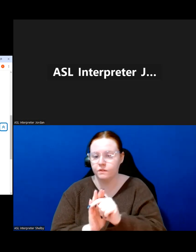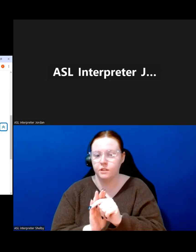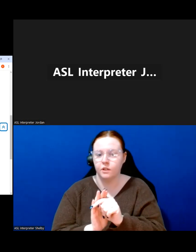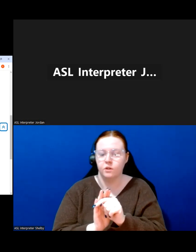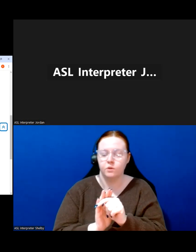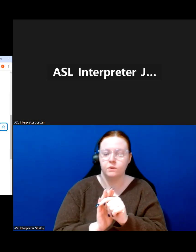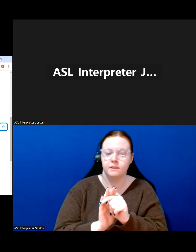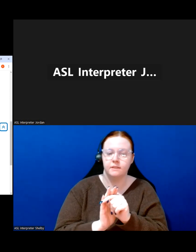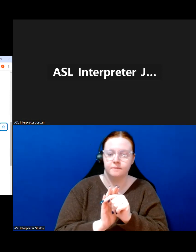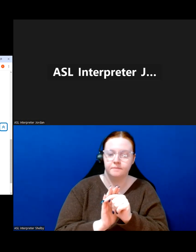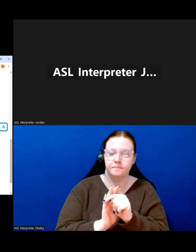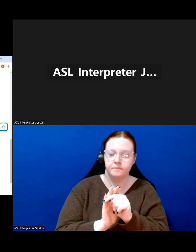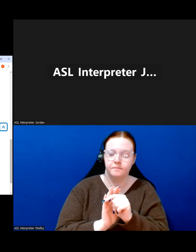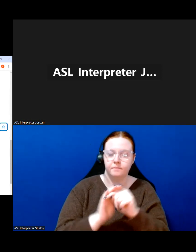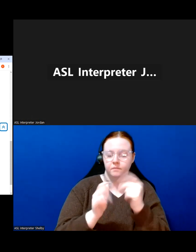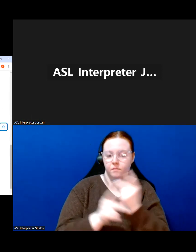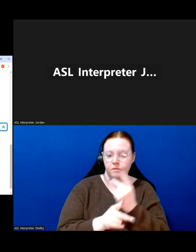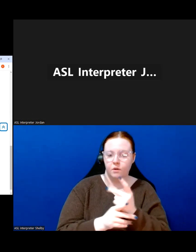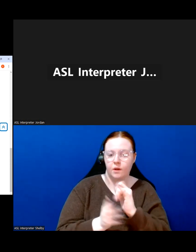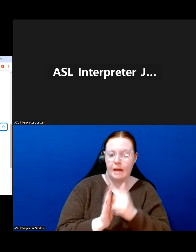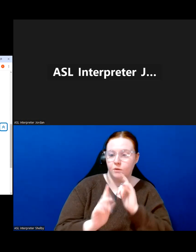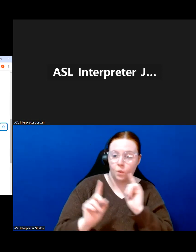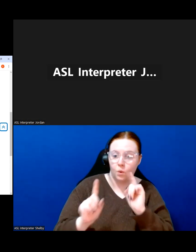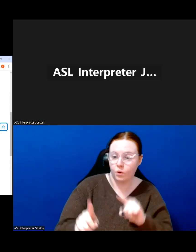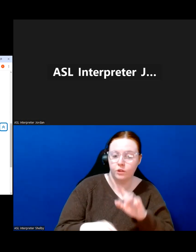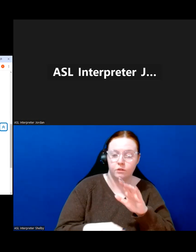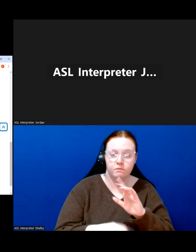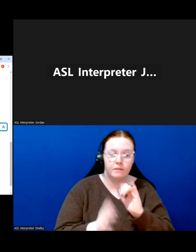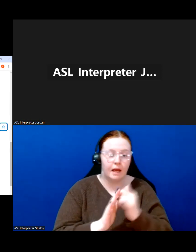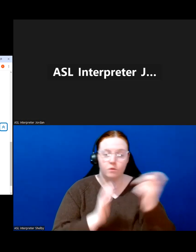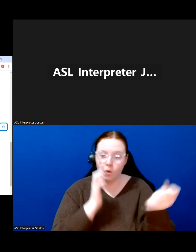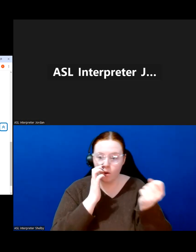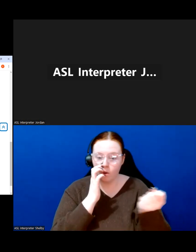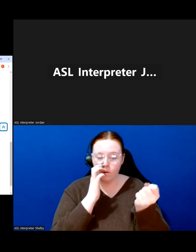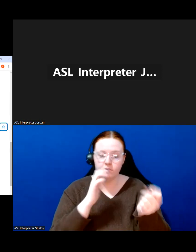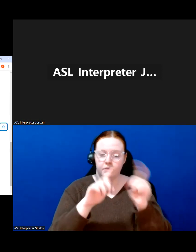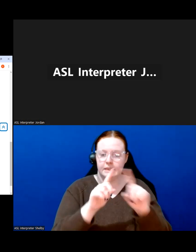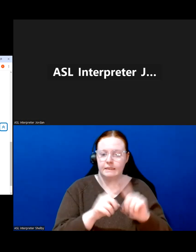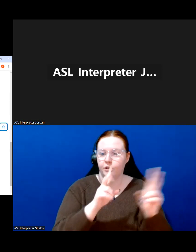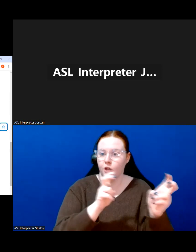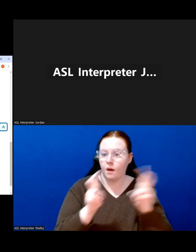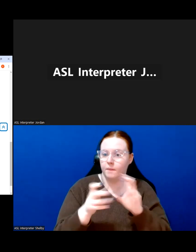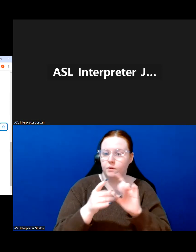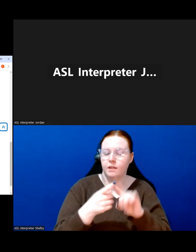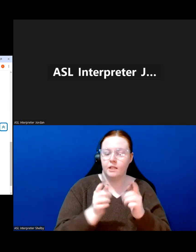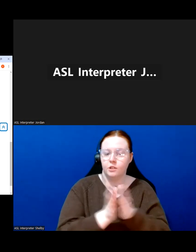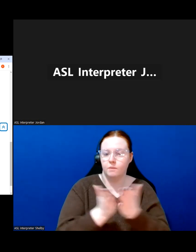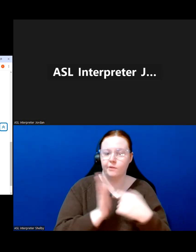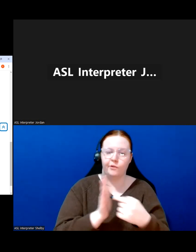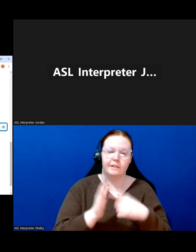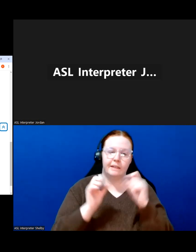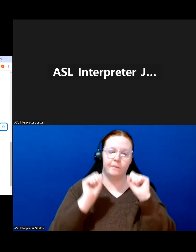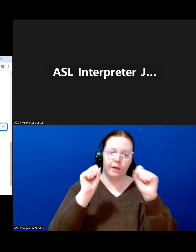would go about ordering them, placing holds on them, and like different topics on what those books are, like exercise and